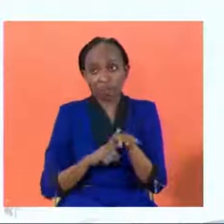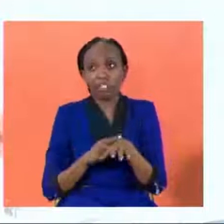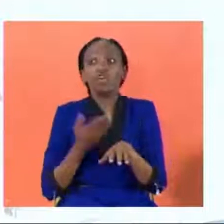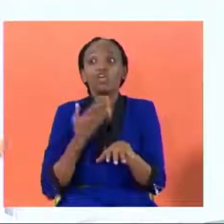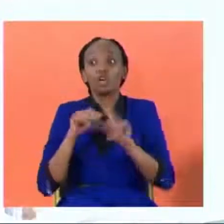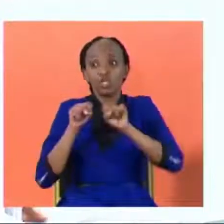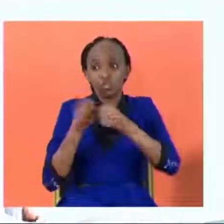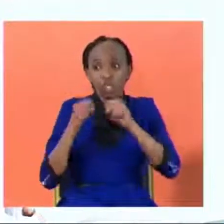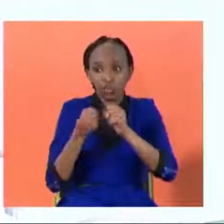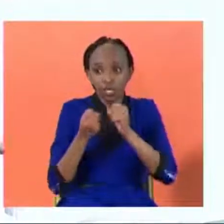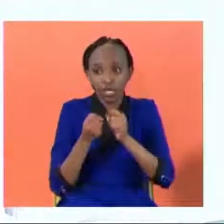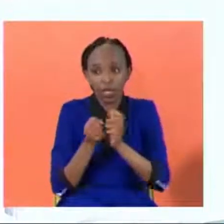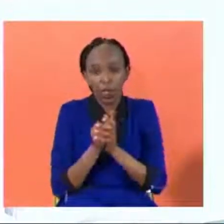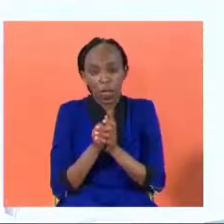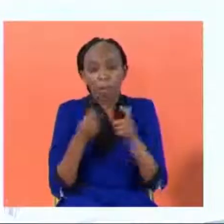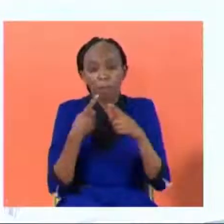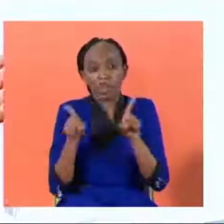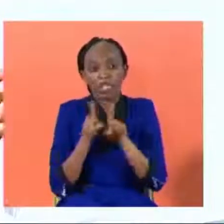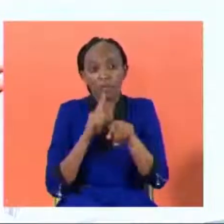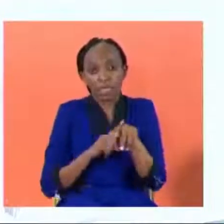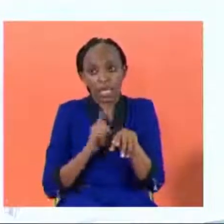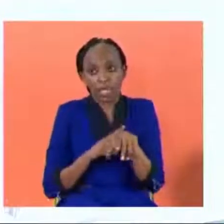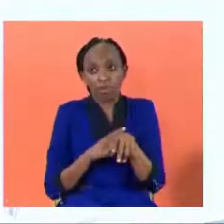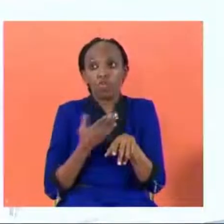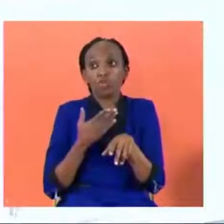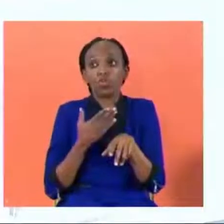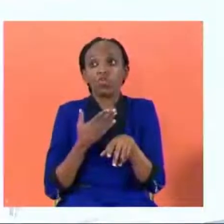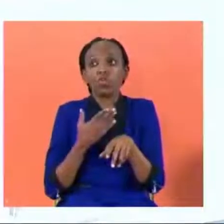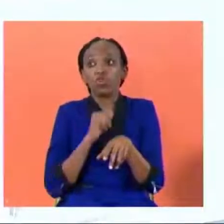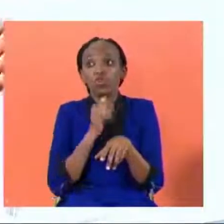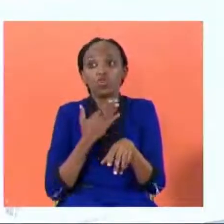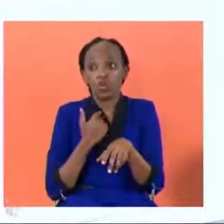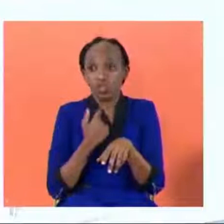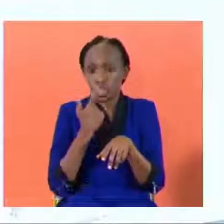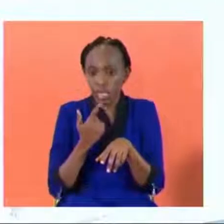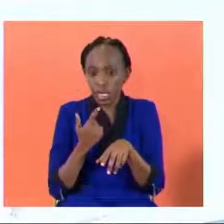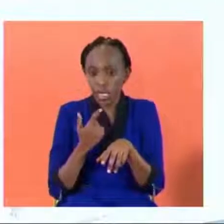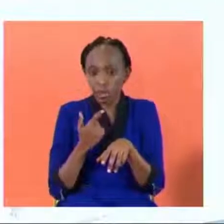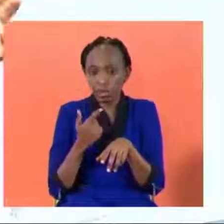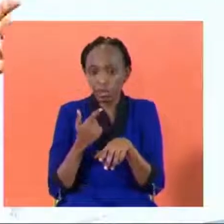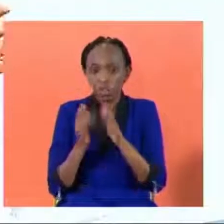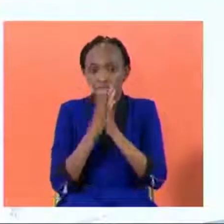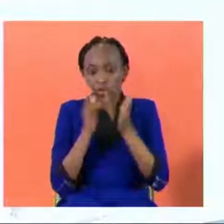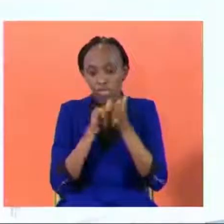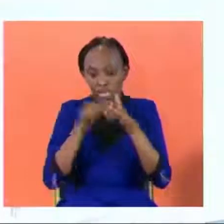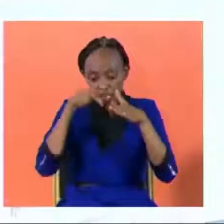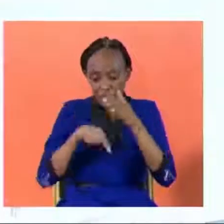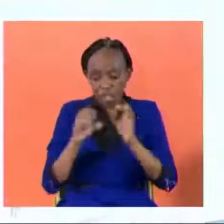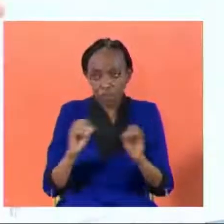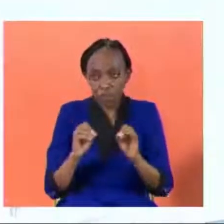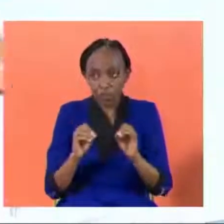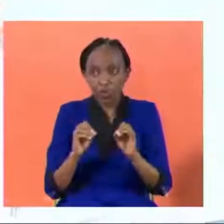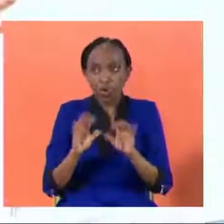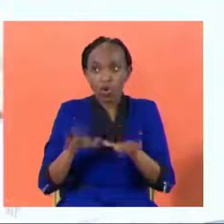down to its bare bones, but at the same time, as a journalist, you don't want to be accused of telling shallow or stories that would